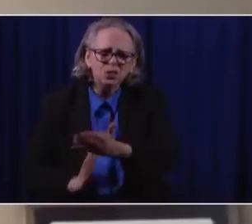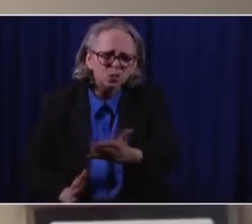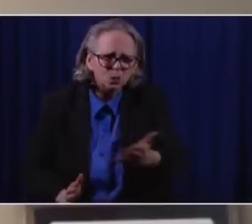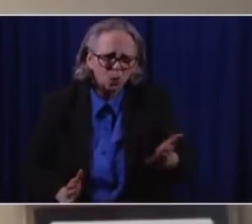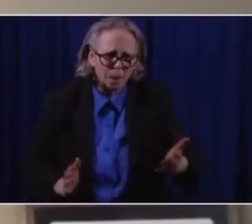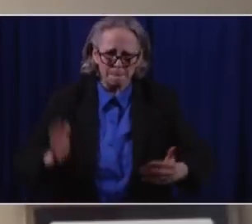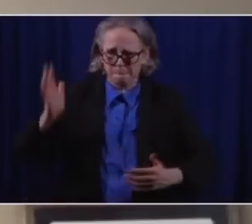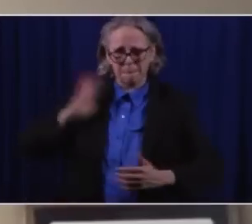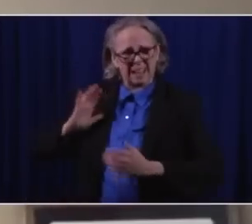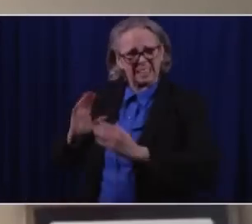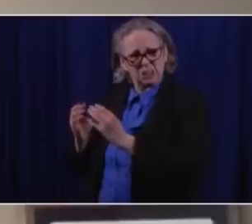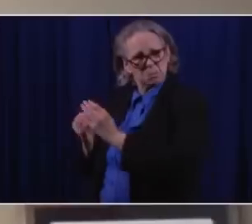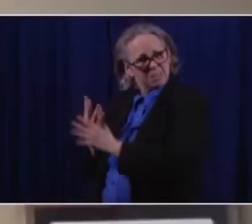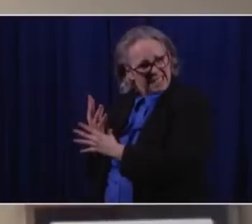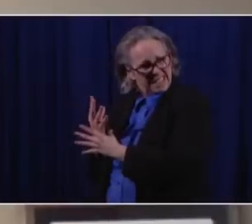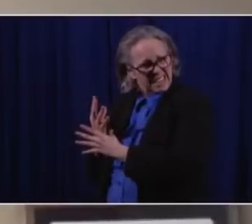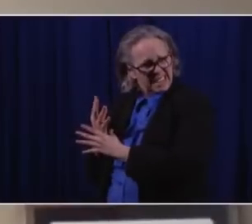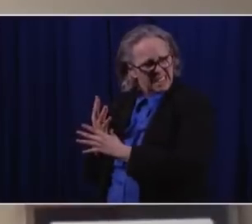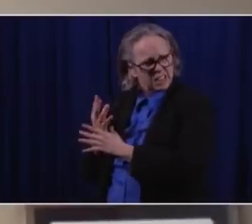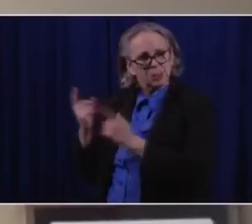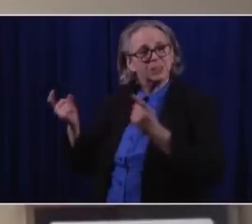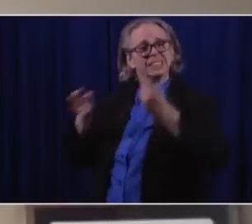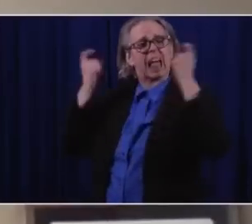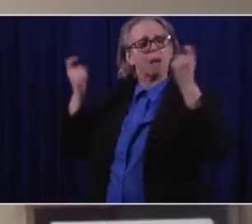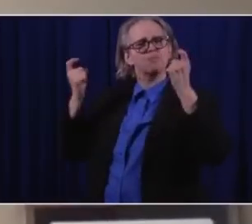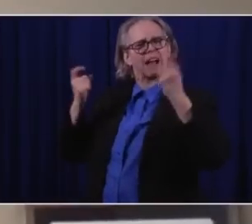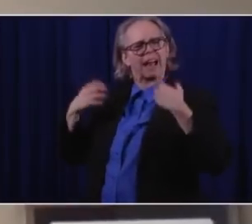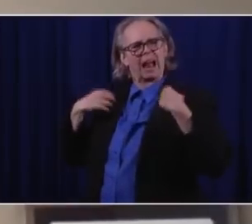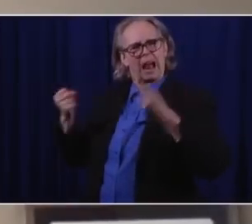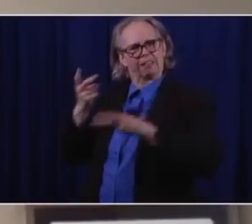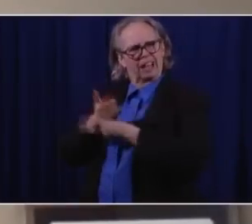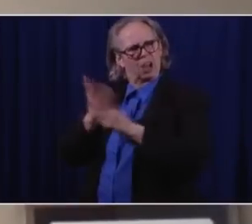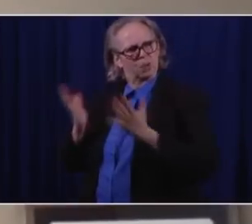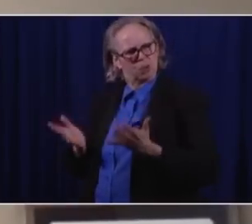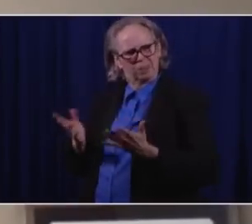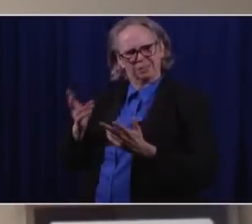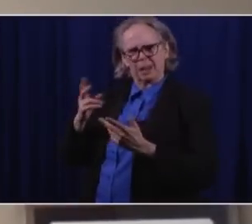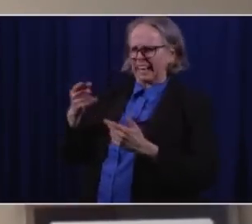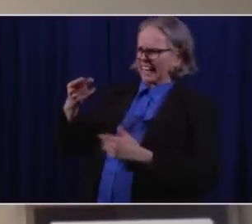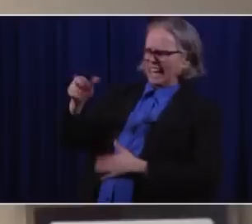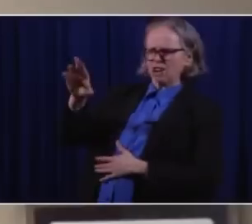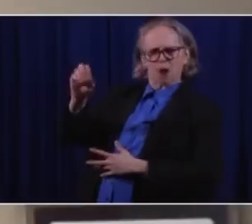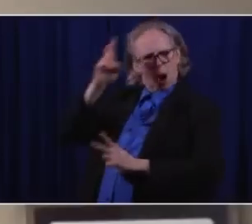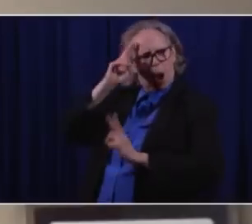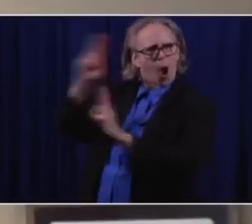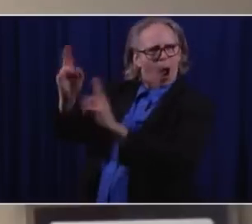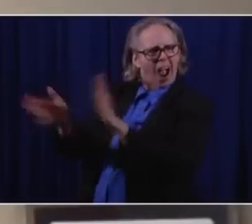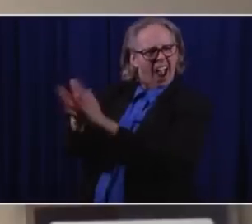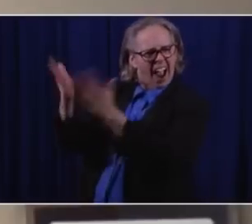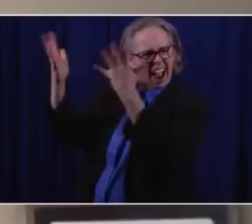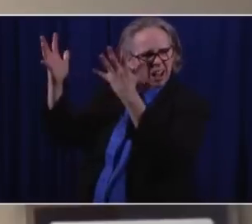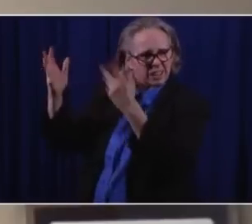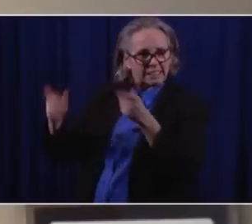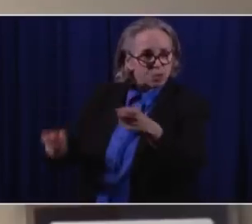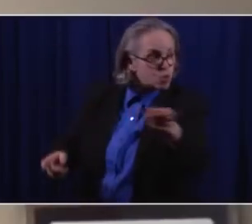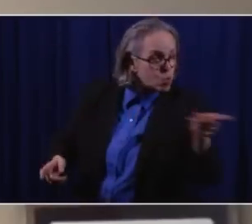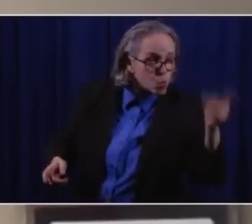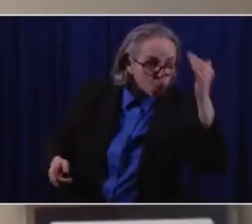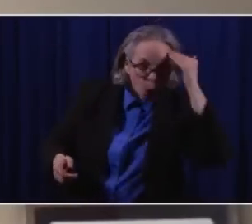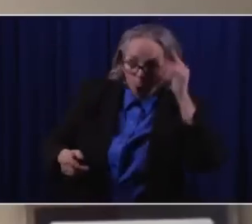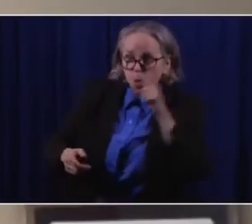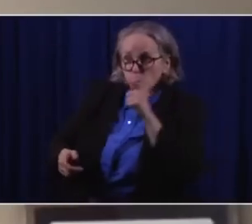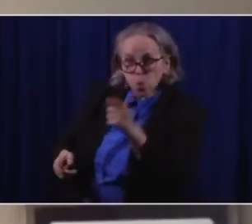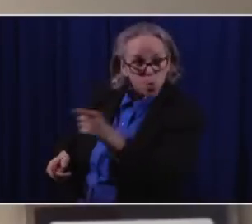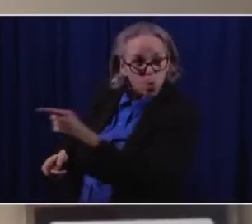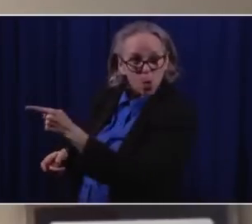were heroes. If you know a healthcare worker, if you encounter a healthcare worker, please tell them how much you appreciate